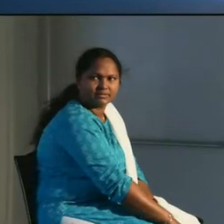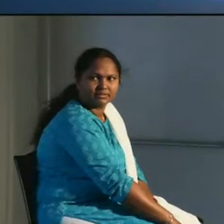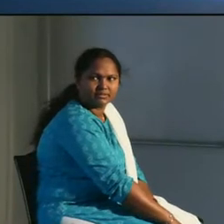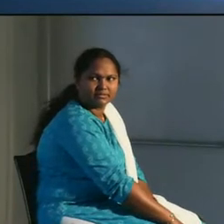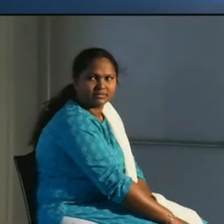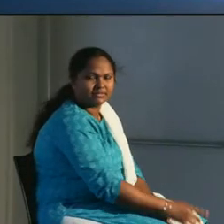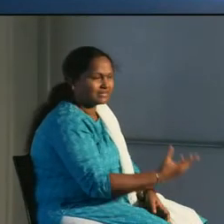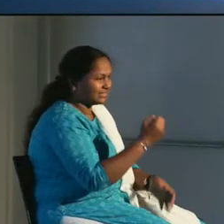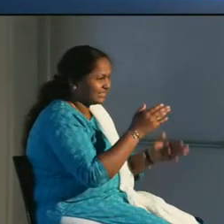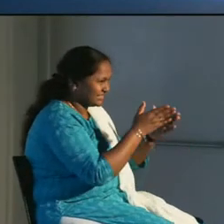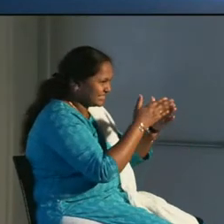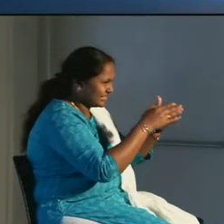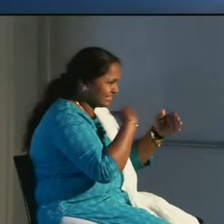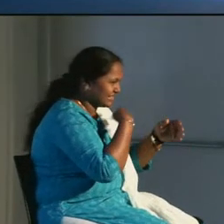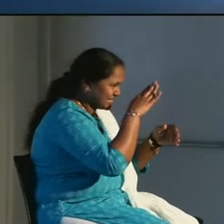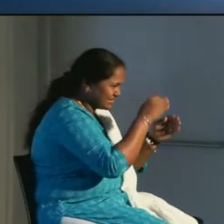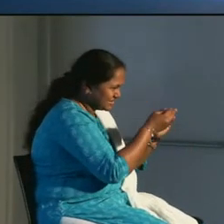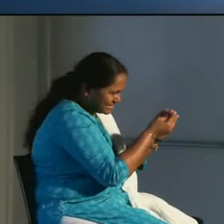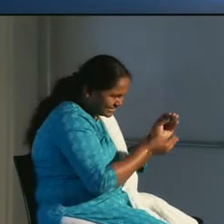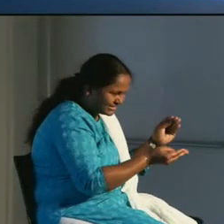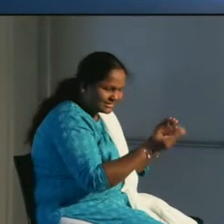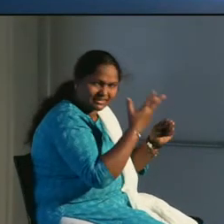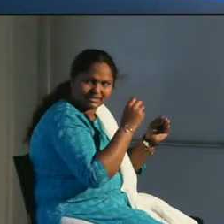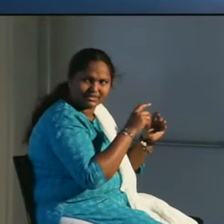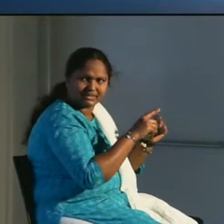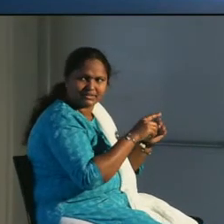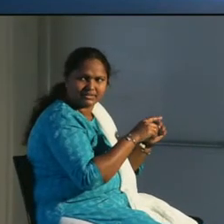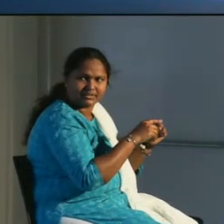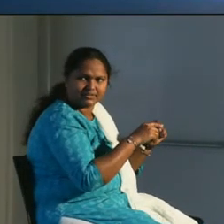This is also in Alapura, and this is done by the canal, and I thought